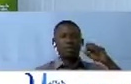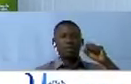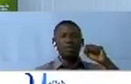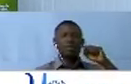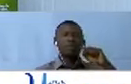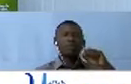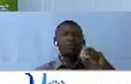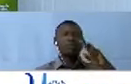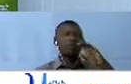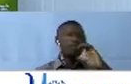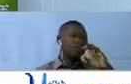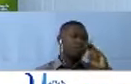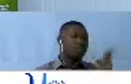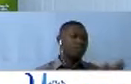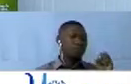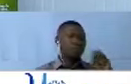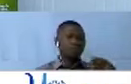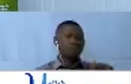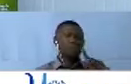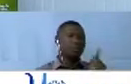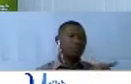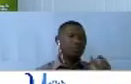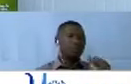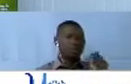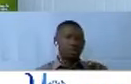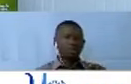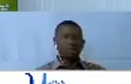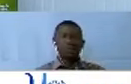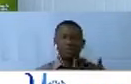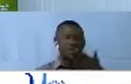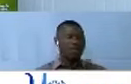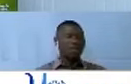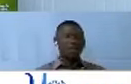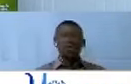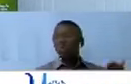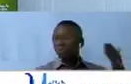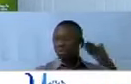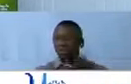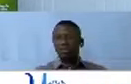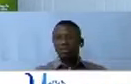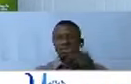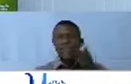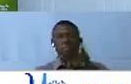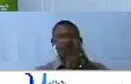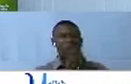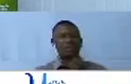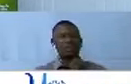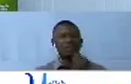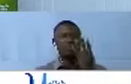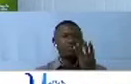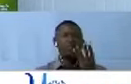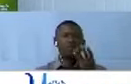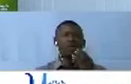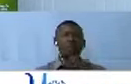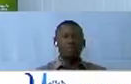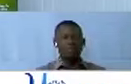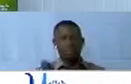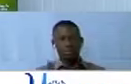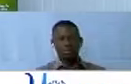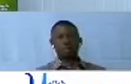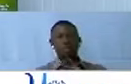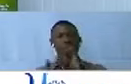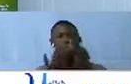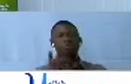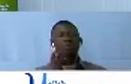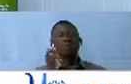until 1994. Mbe wolto for 1994. And I was posted to Kalaji Territorial Zalamori Station. Utumolo yen samba